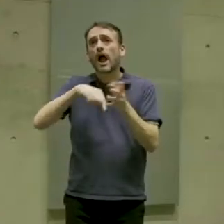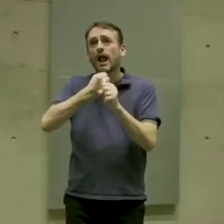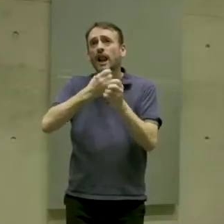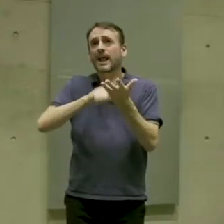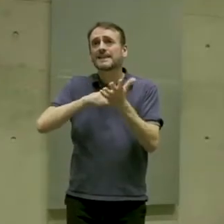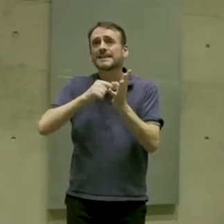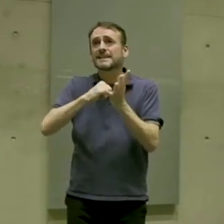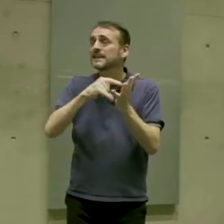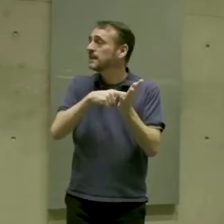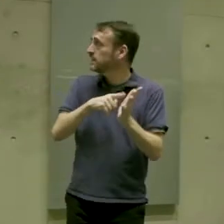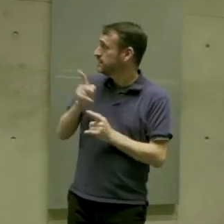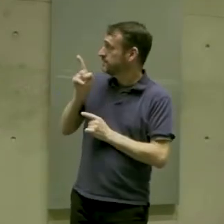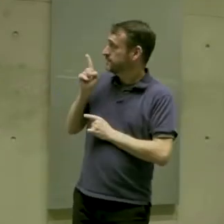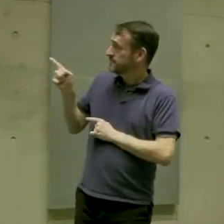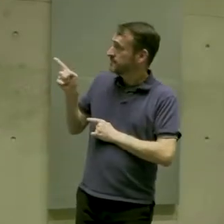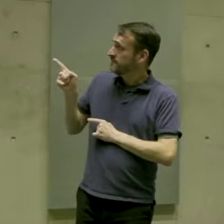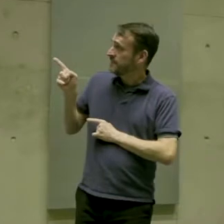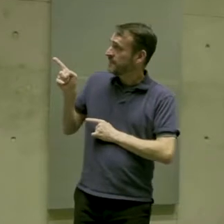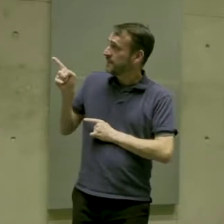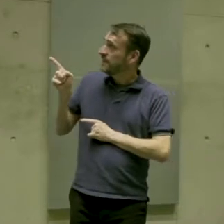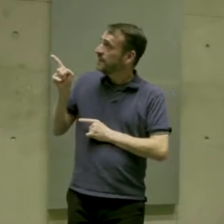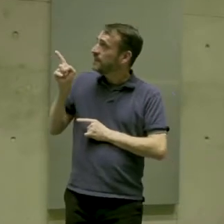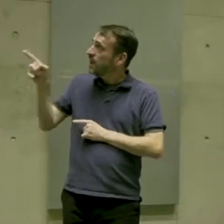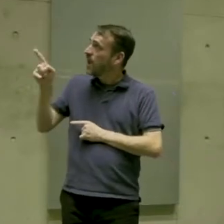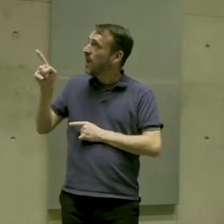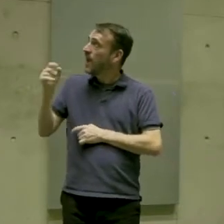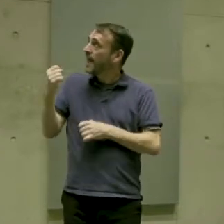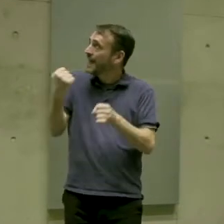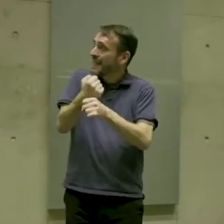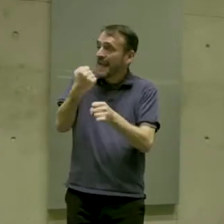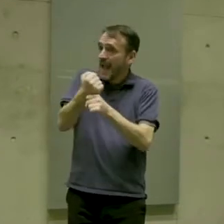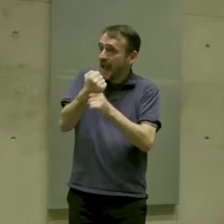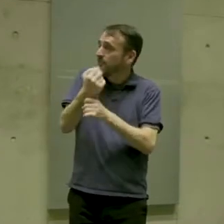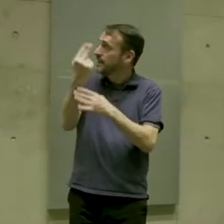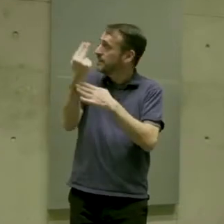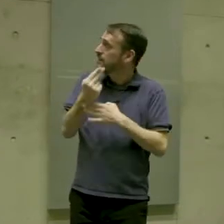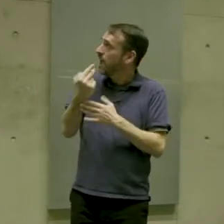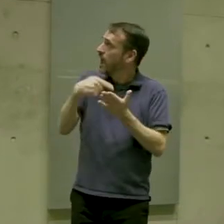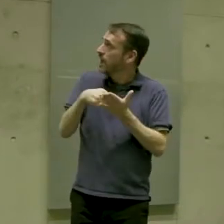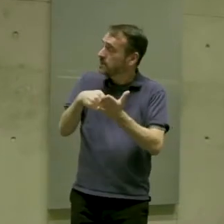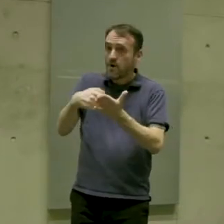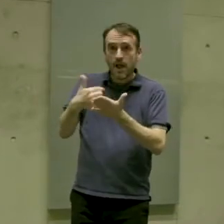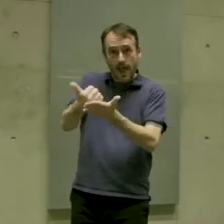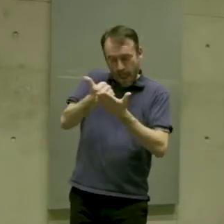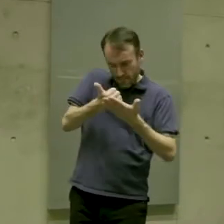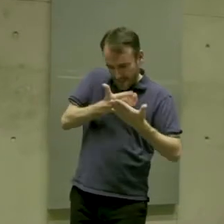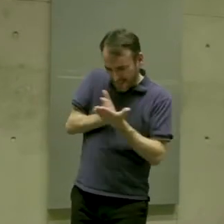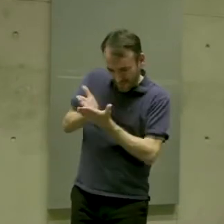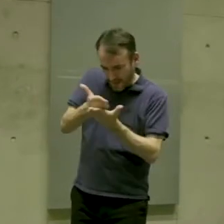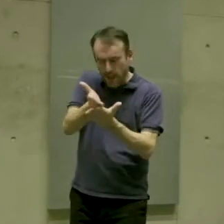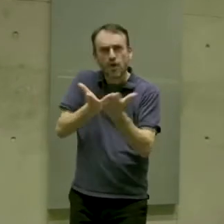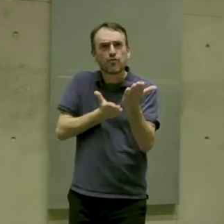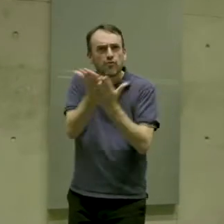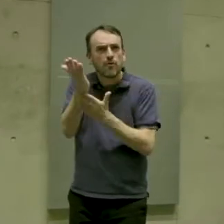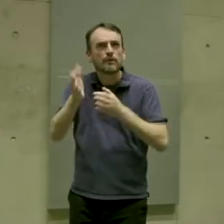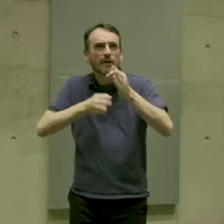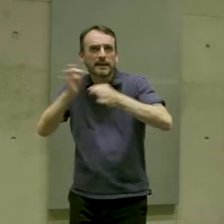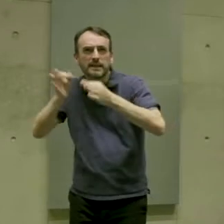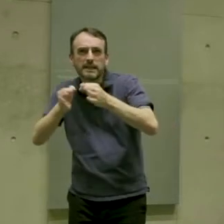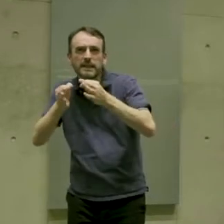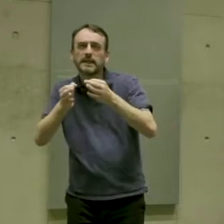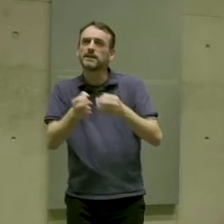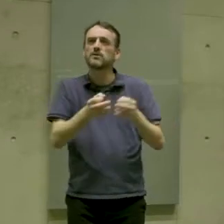So the game was designed to enable readers to navigate through the narrative using a variety of strategies, cognitive map, selecting hot words